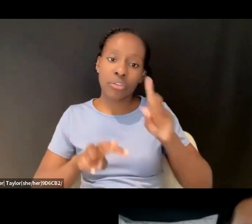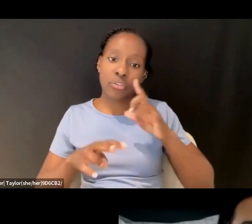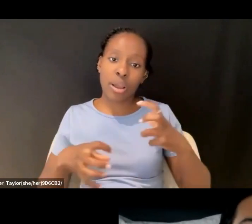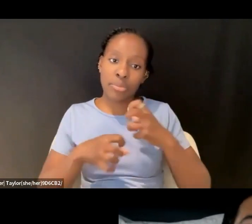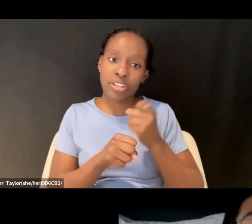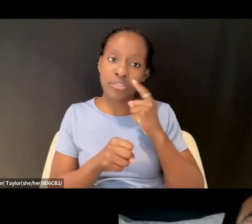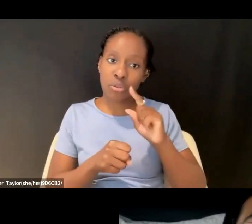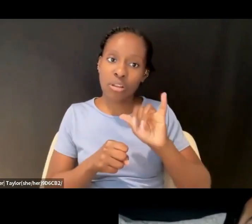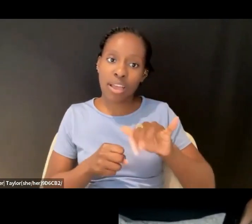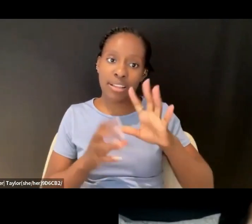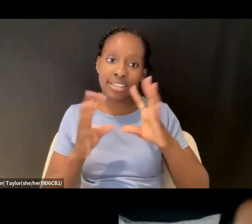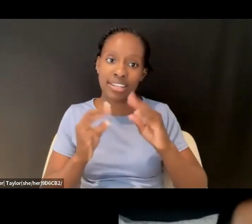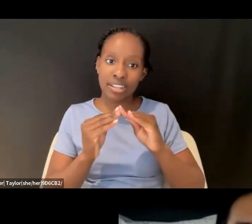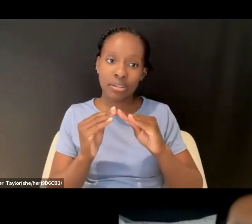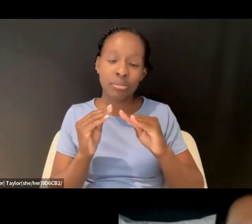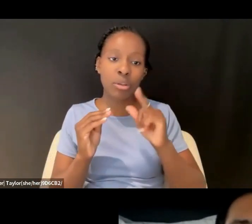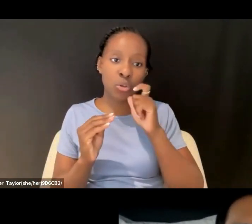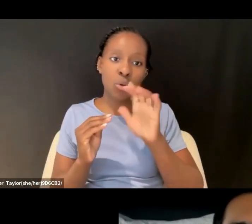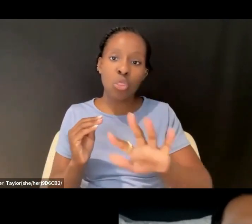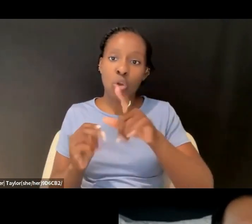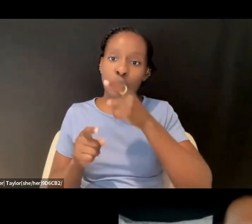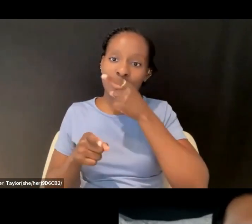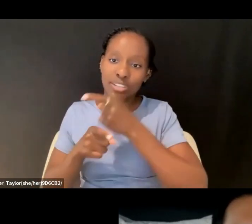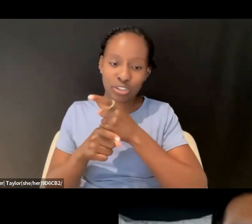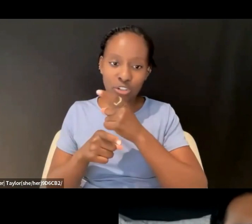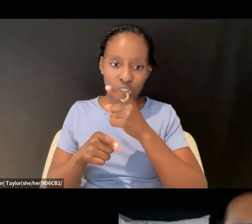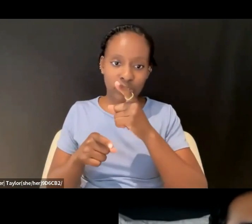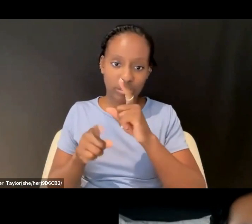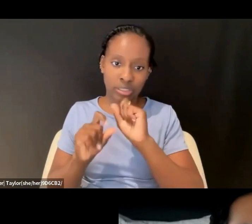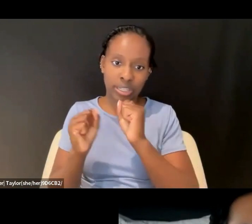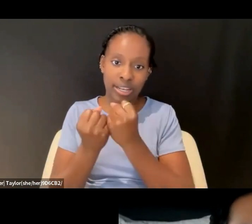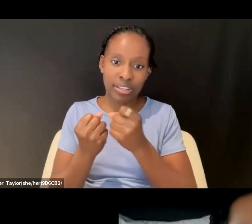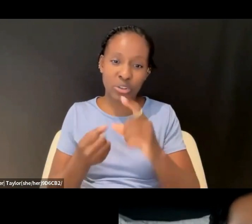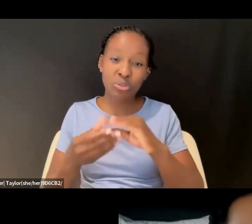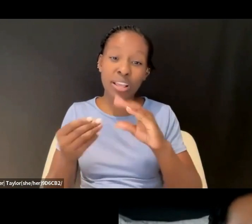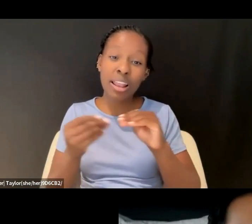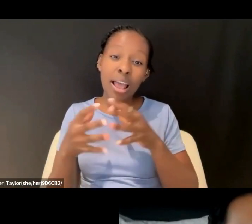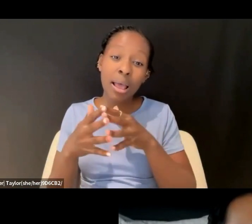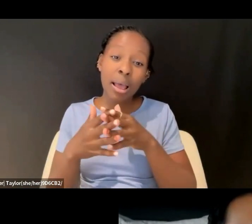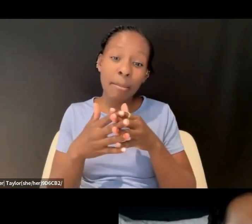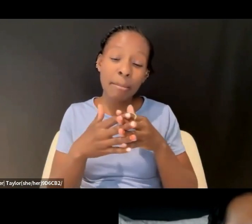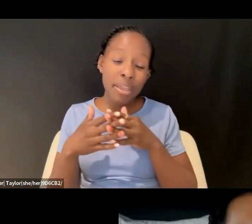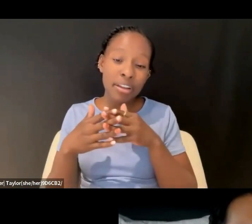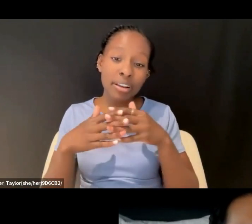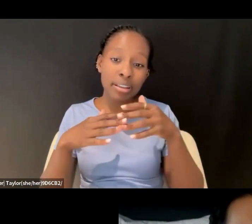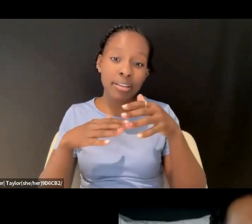for that session will be done by those sister societies. So you said the American Indigenous Society, is that what you